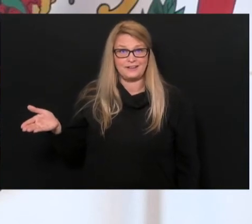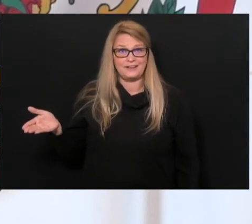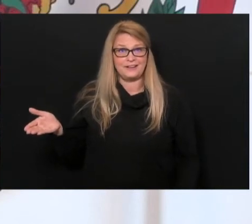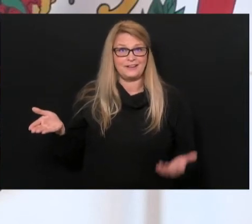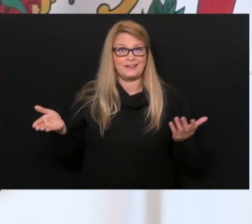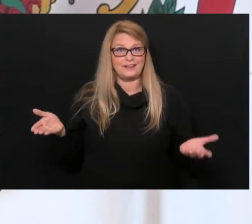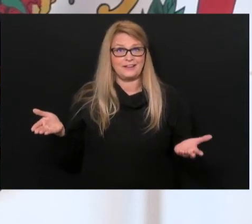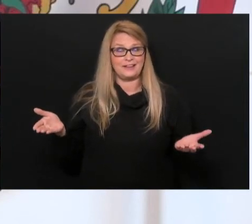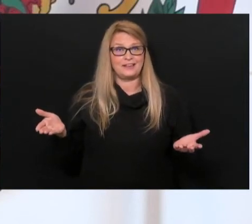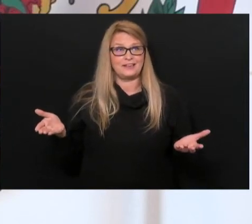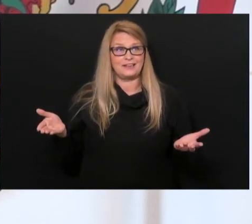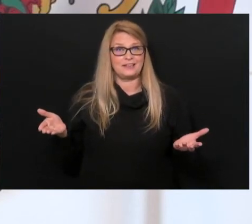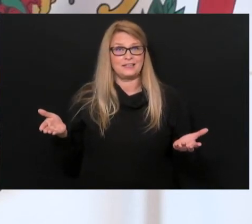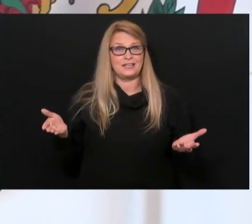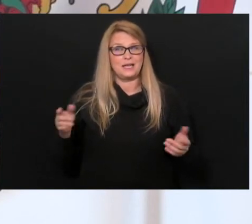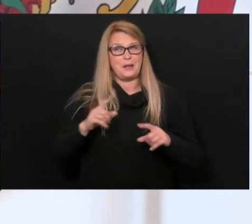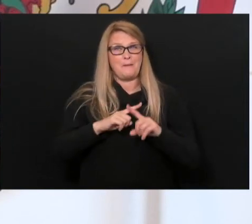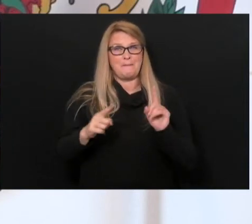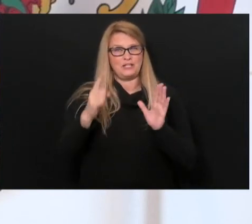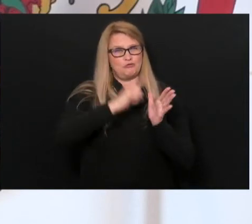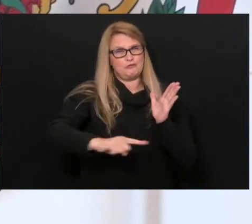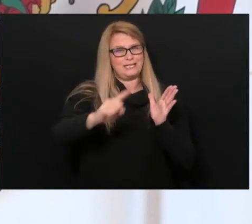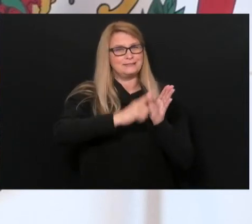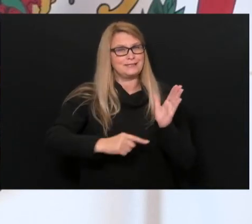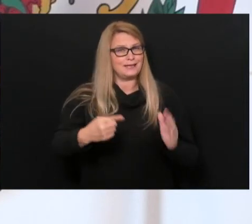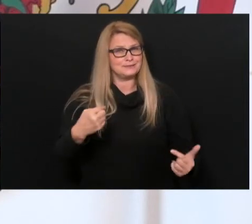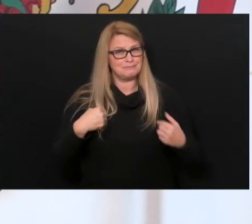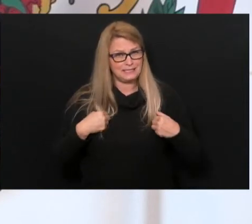to hit back at me about this,